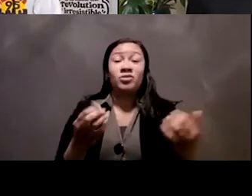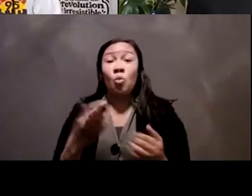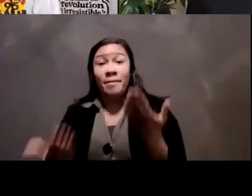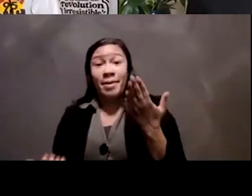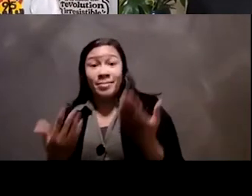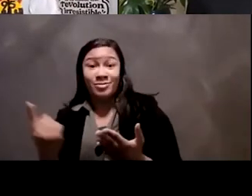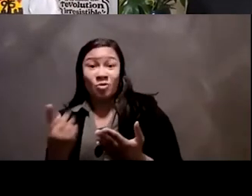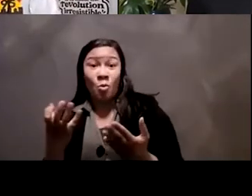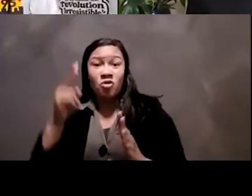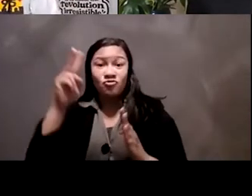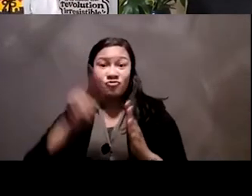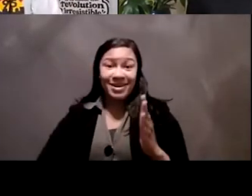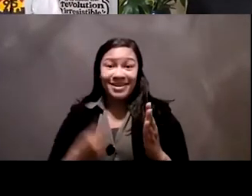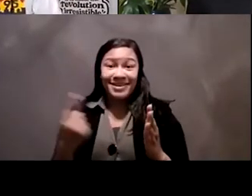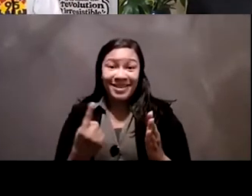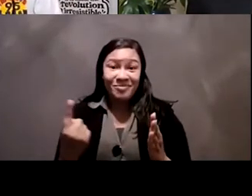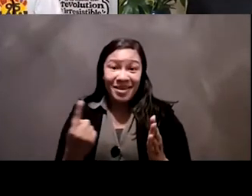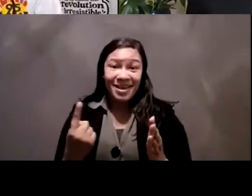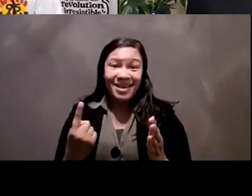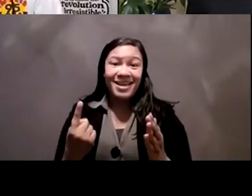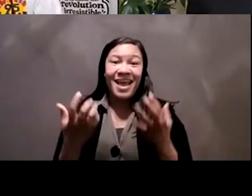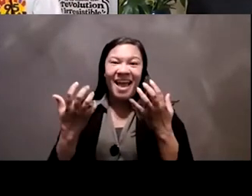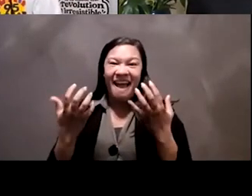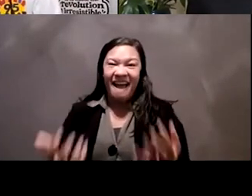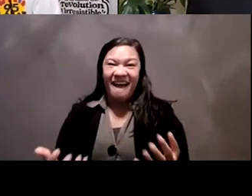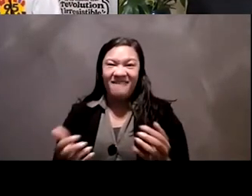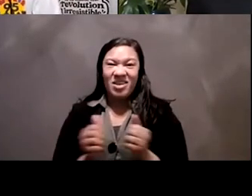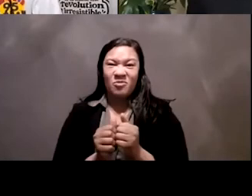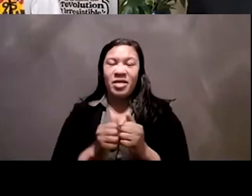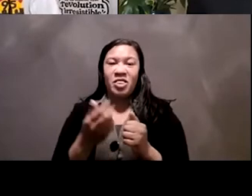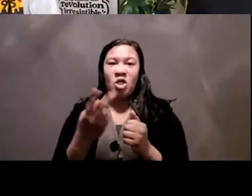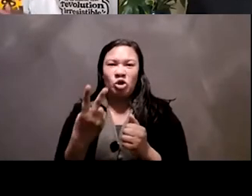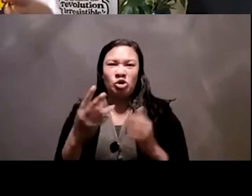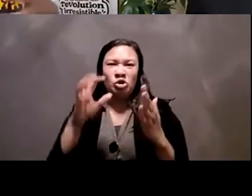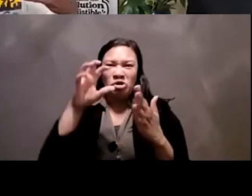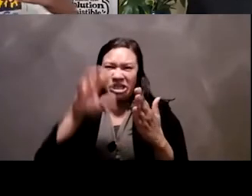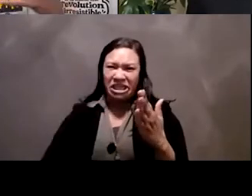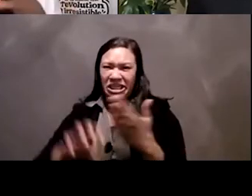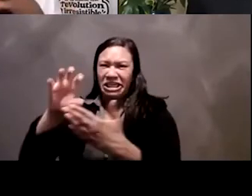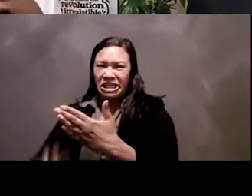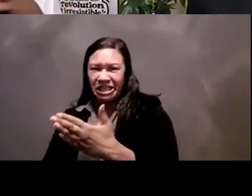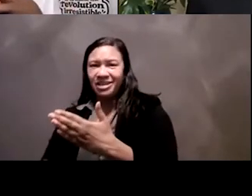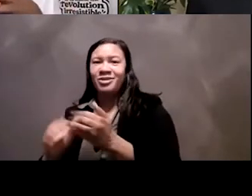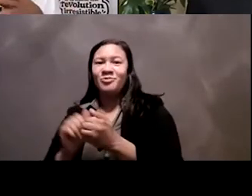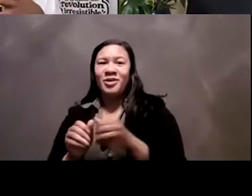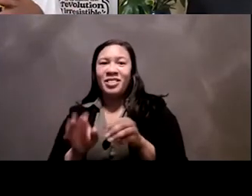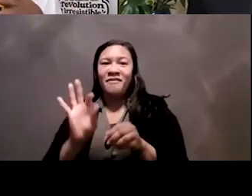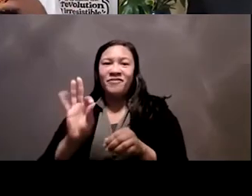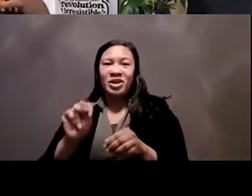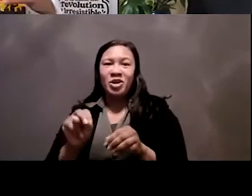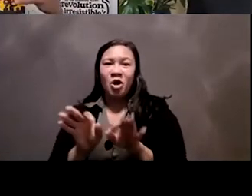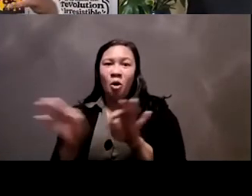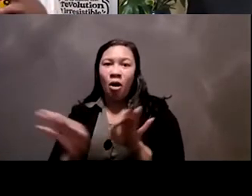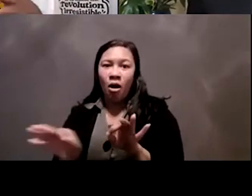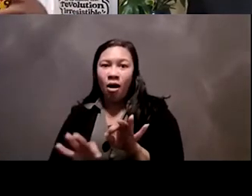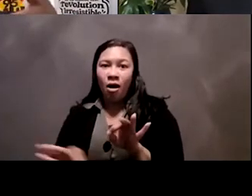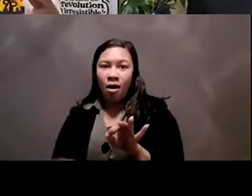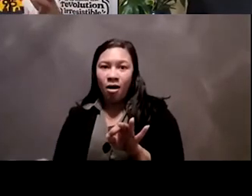something heavy with legitimately two pages of footnotes, but they can sit beside each other in